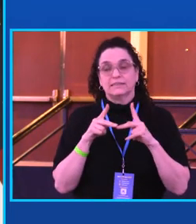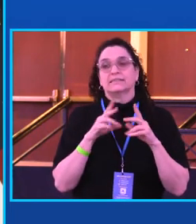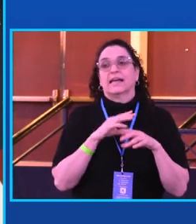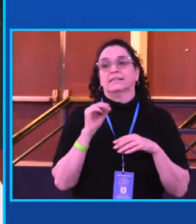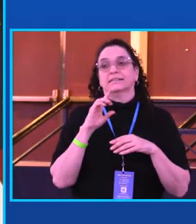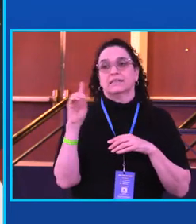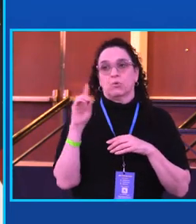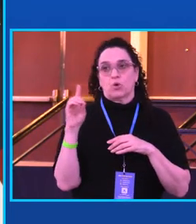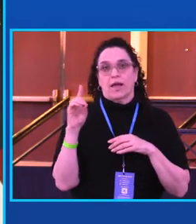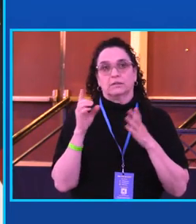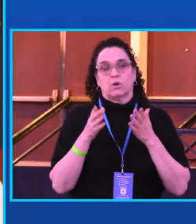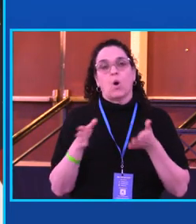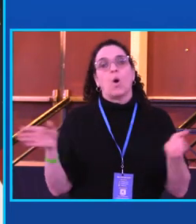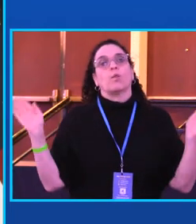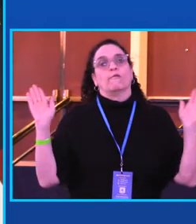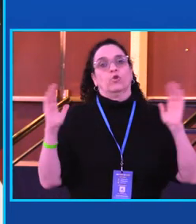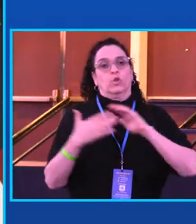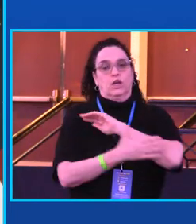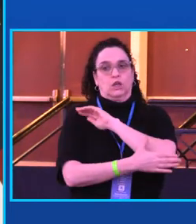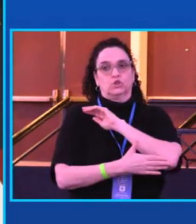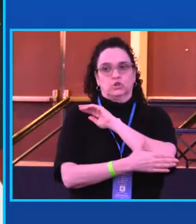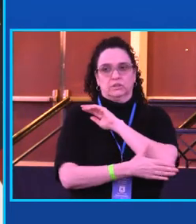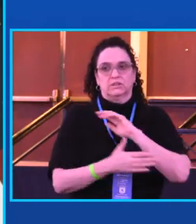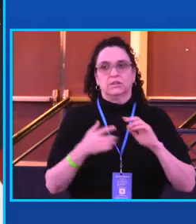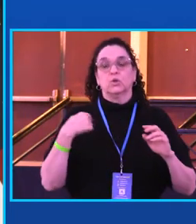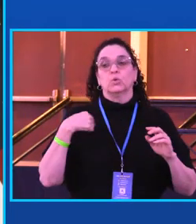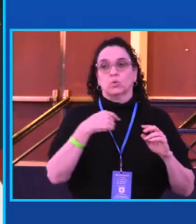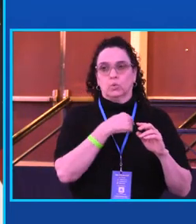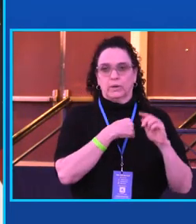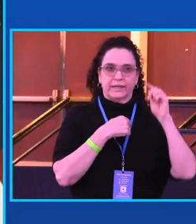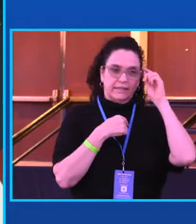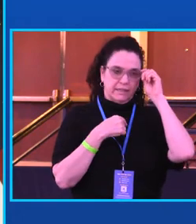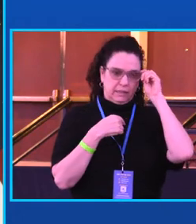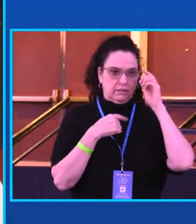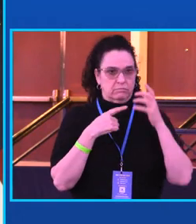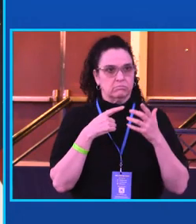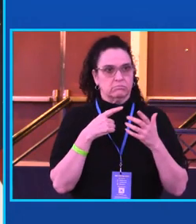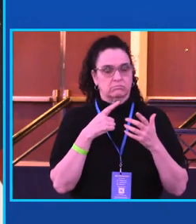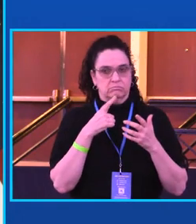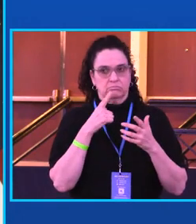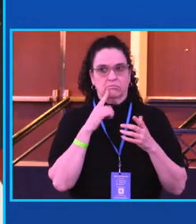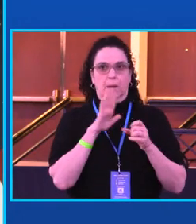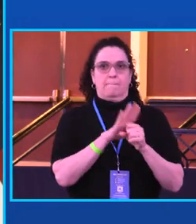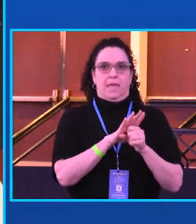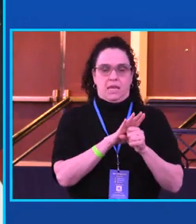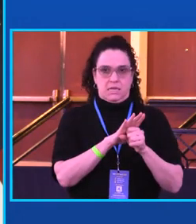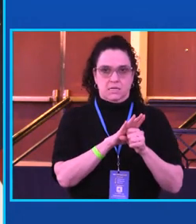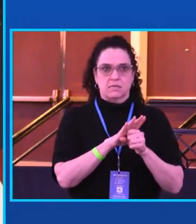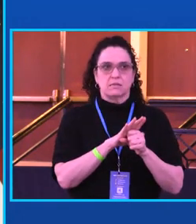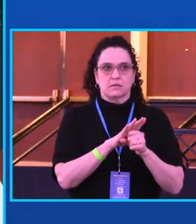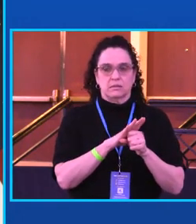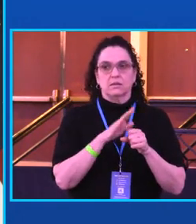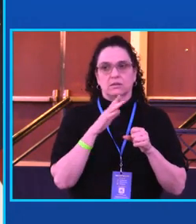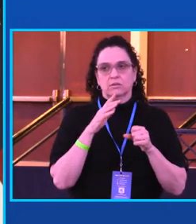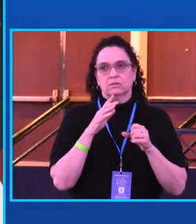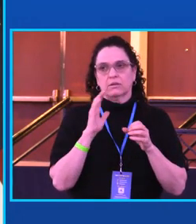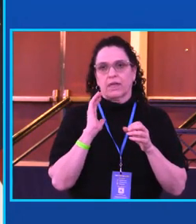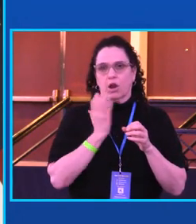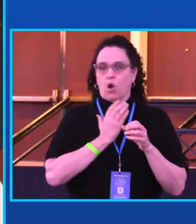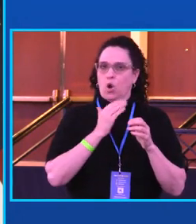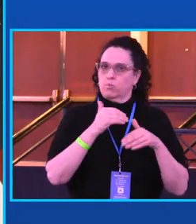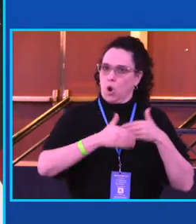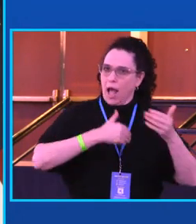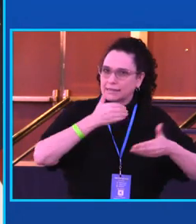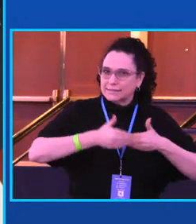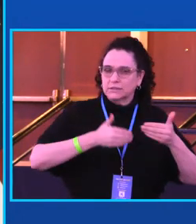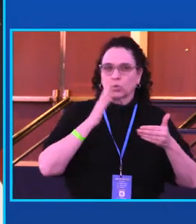Democrats across the country. We are committed to ensure our process reflects